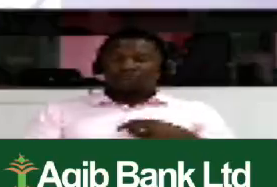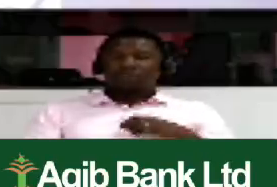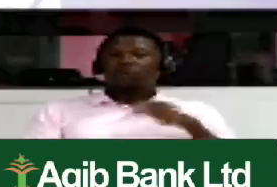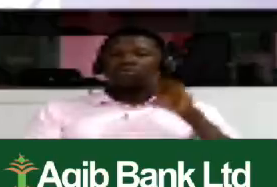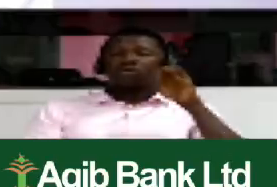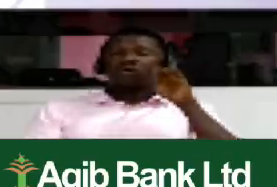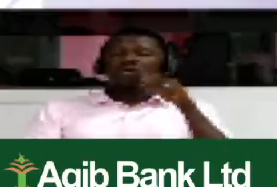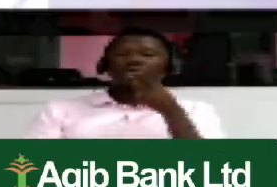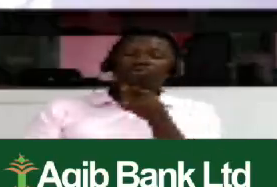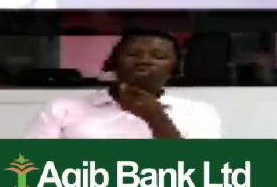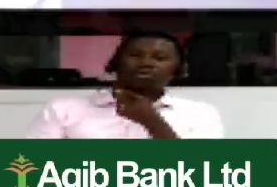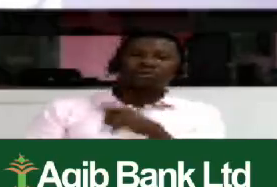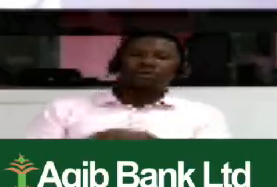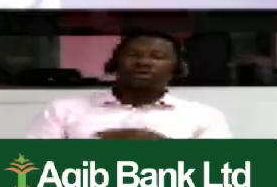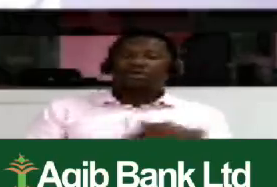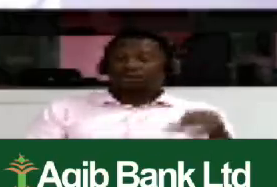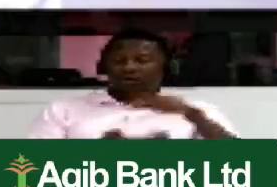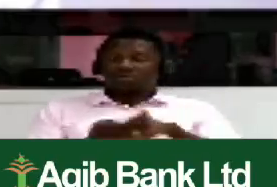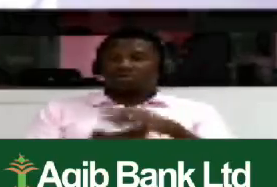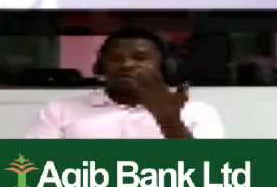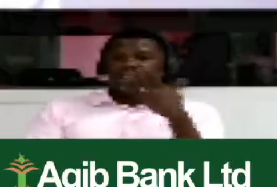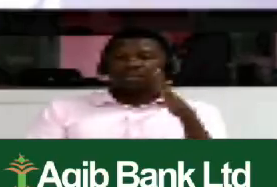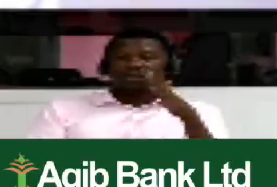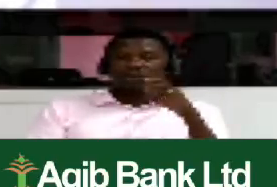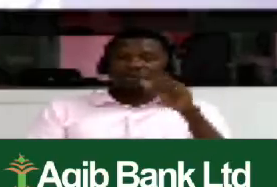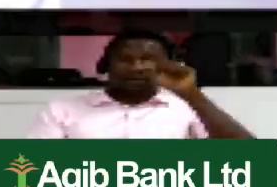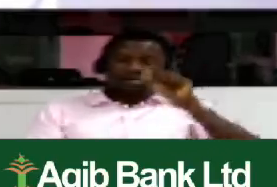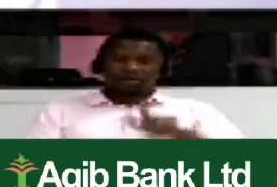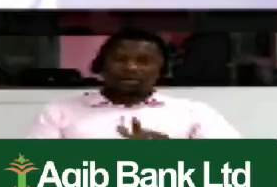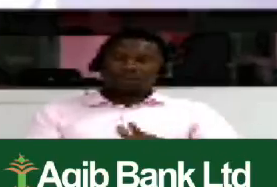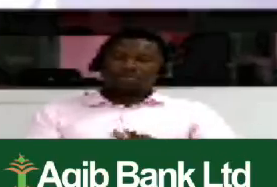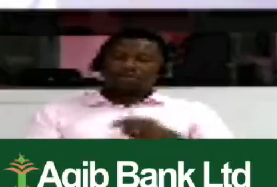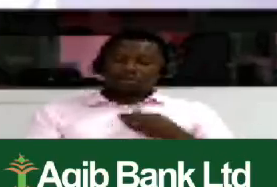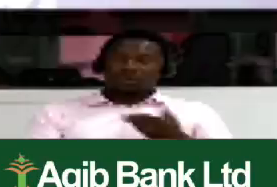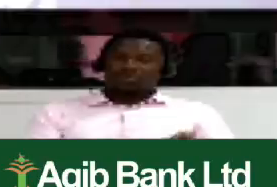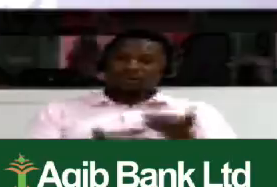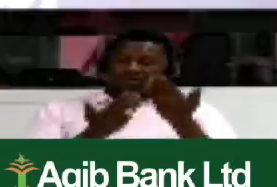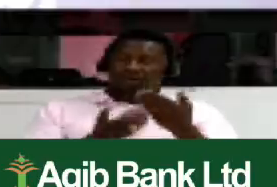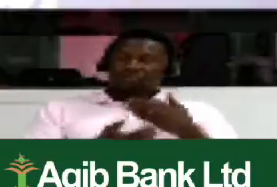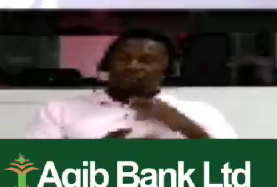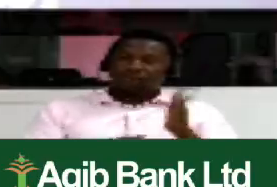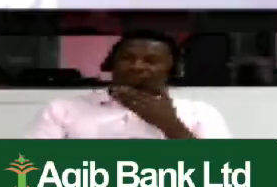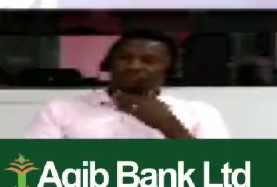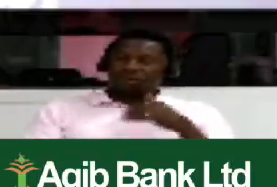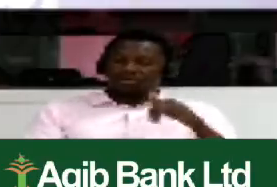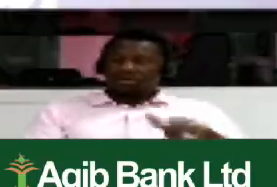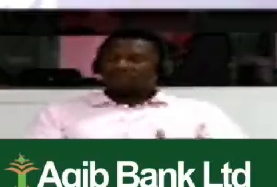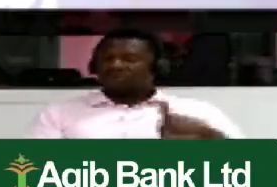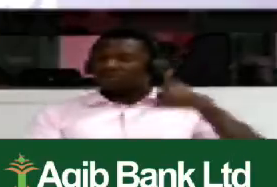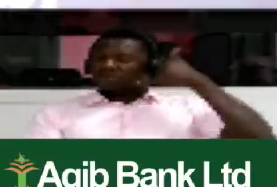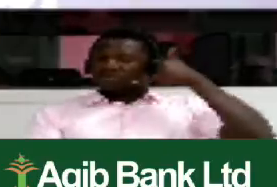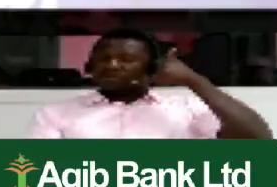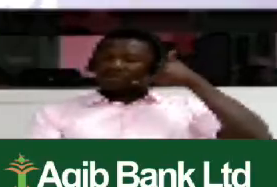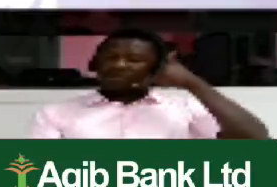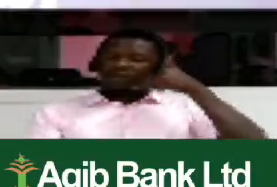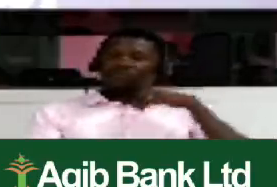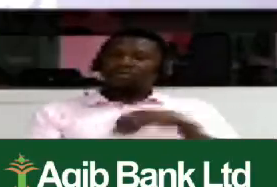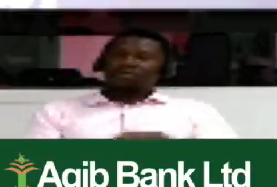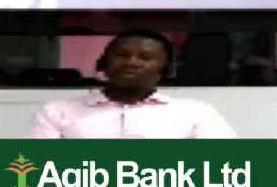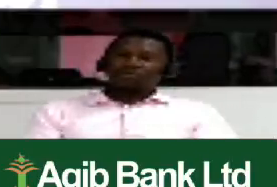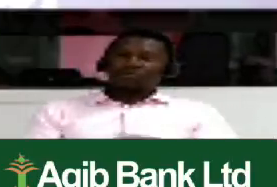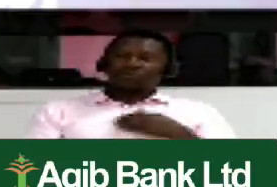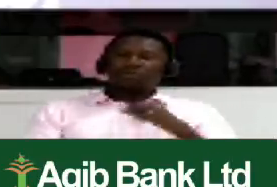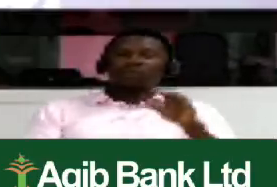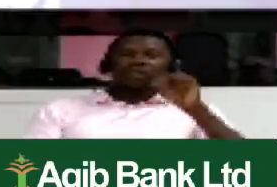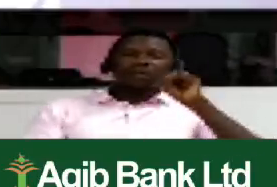calling you the following day on the 10th of April. I woke up and then went to receive the telephone call, and it